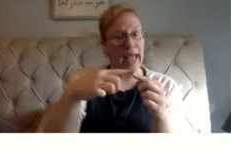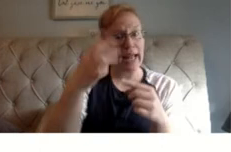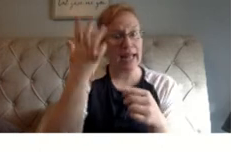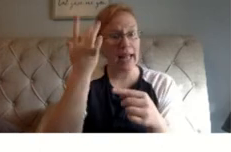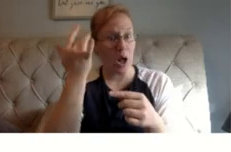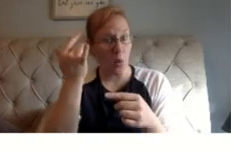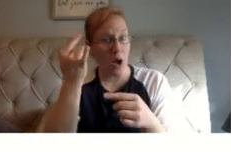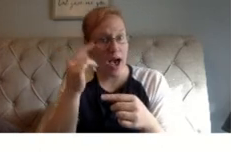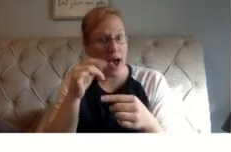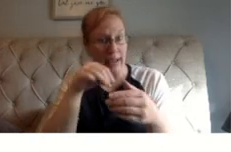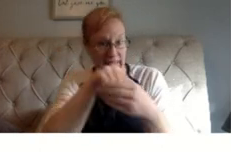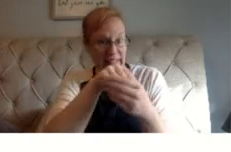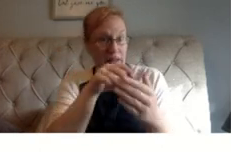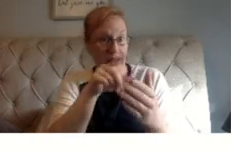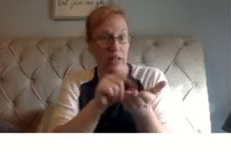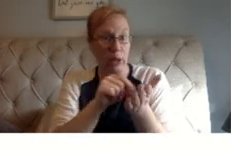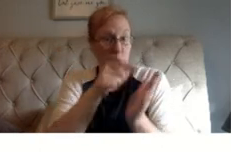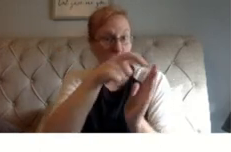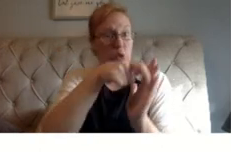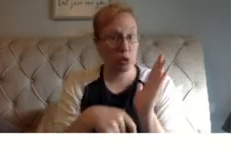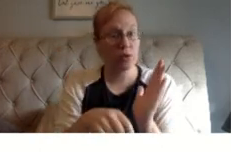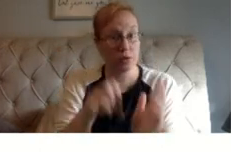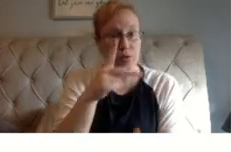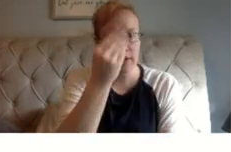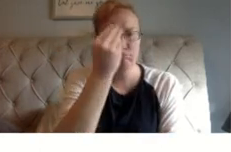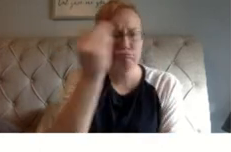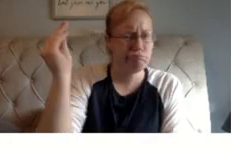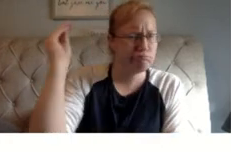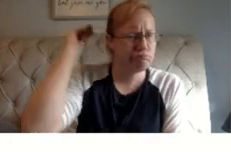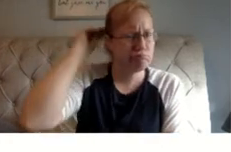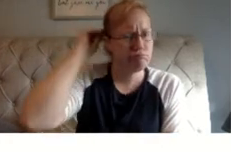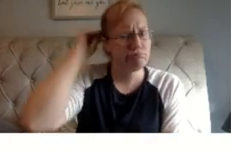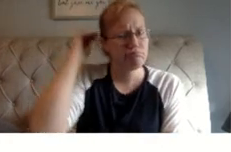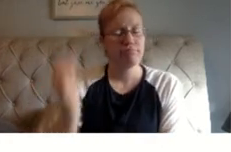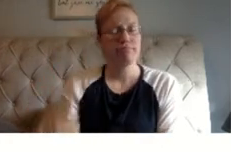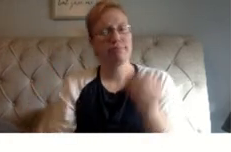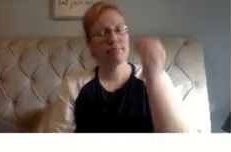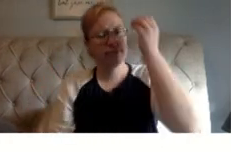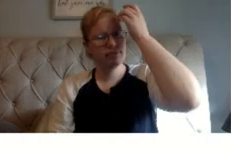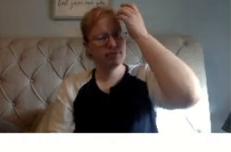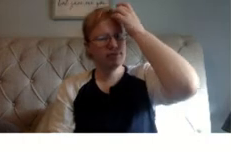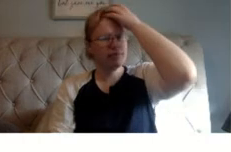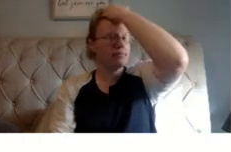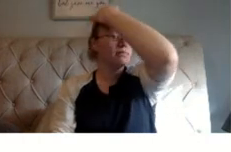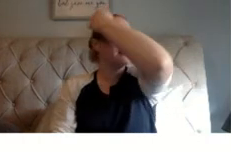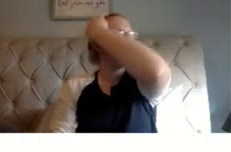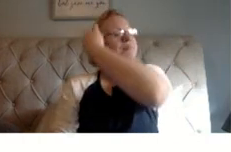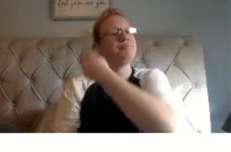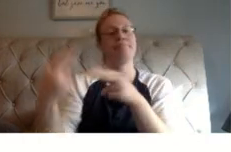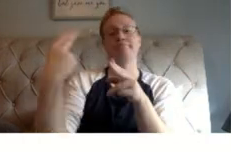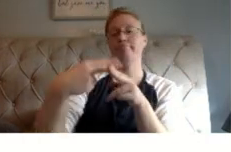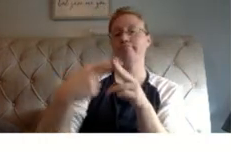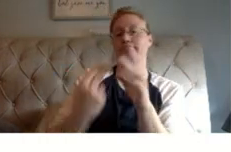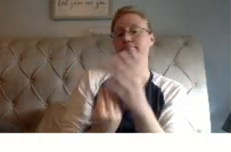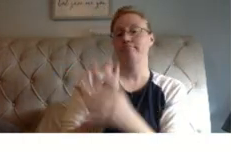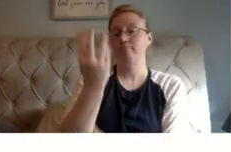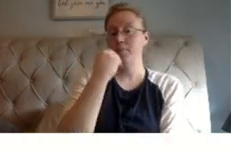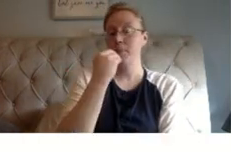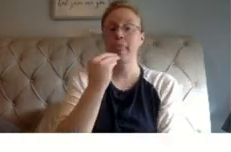news article, okay? So keep those in your brain. All right, so our article is called Growing Food at